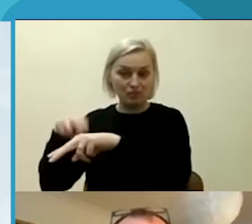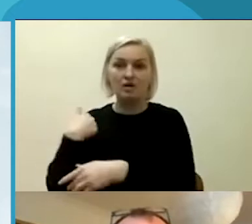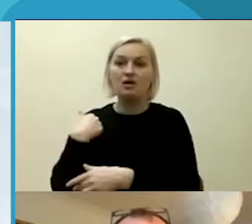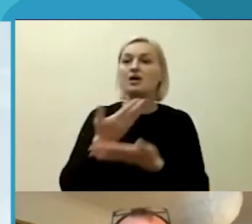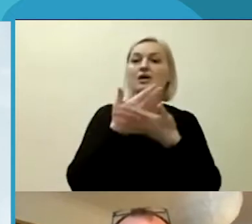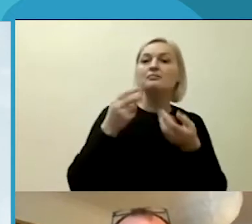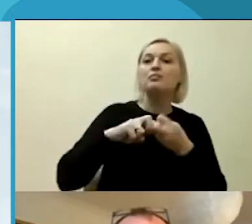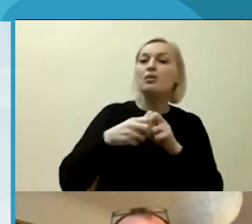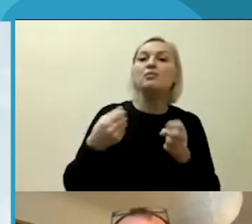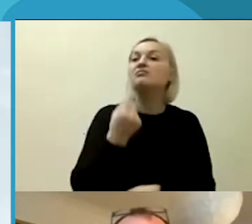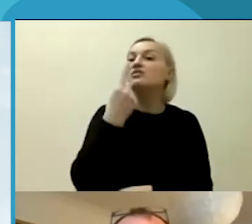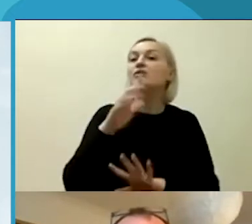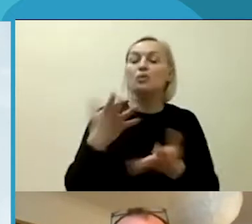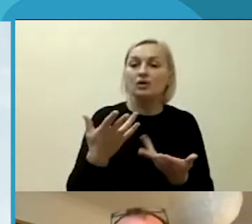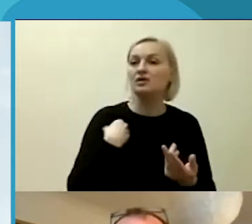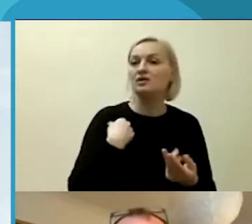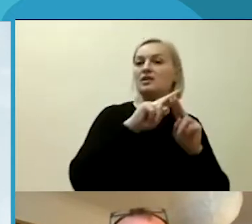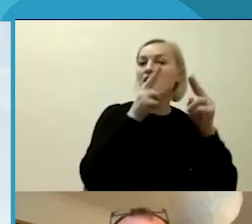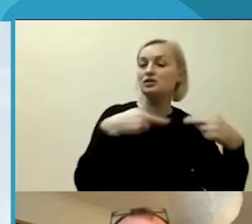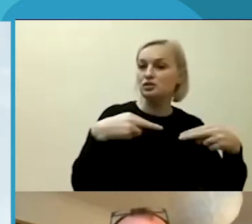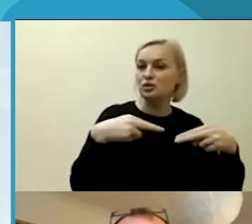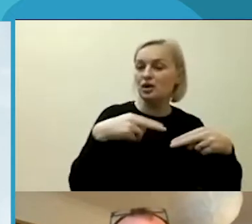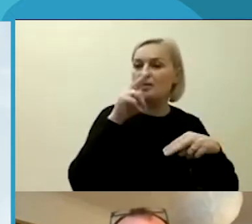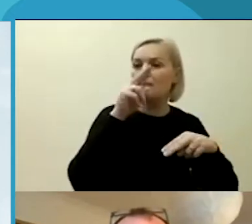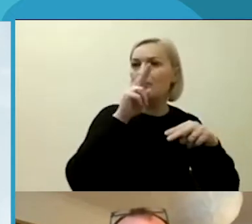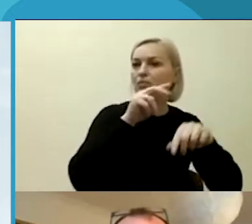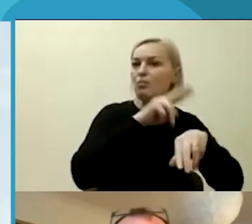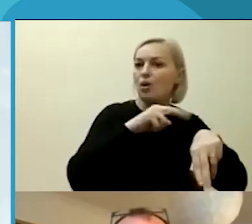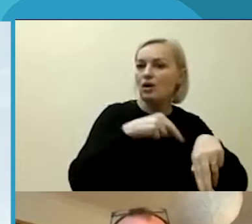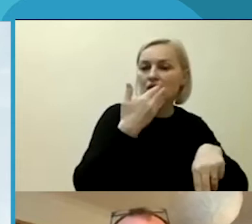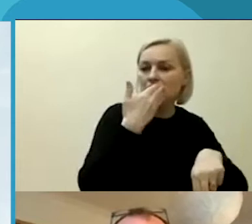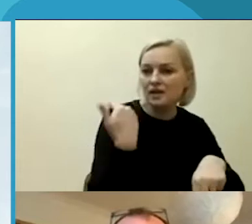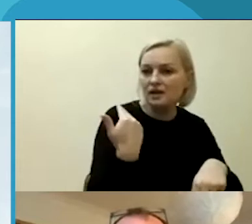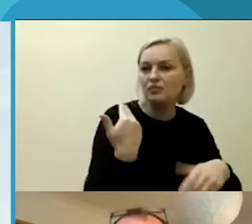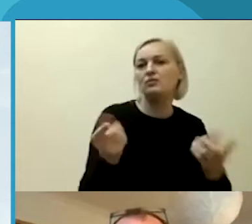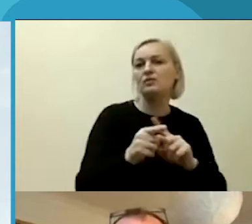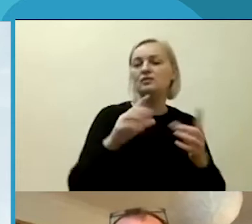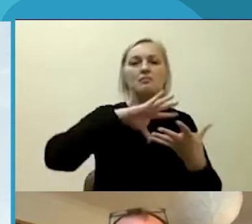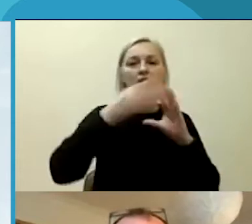the police. And a lot of systems were not in place within the police